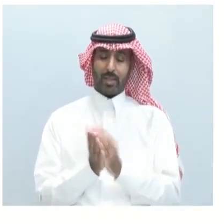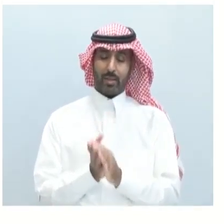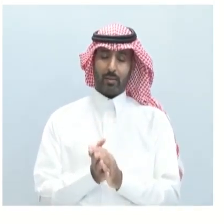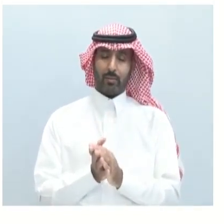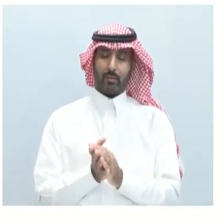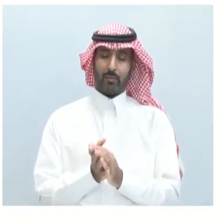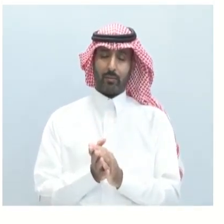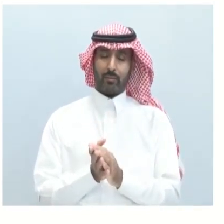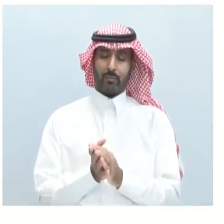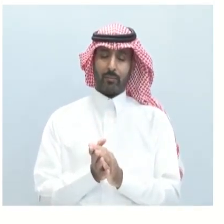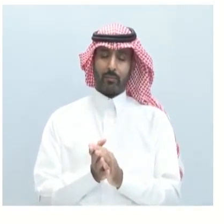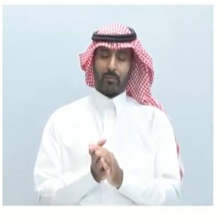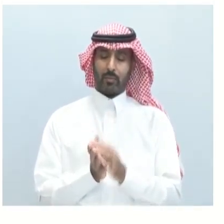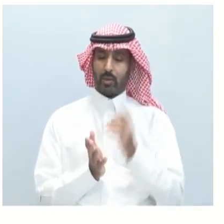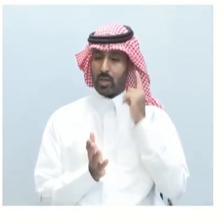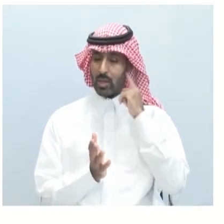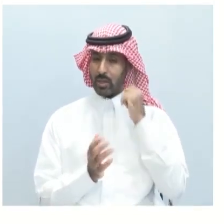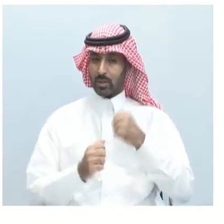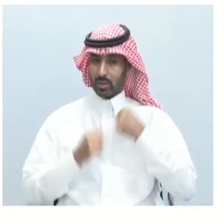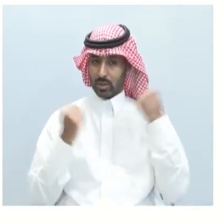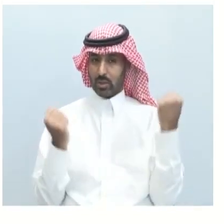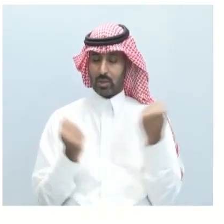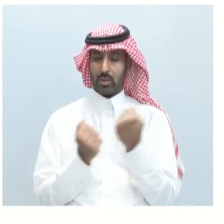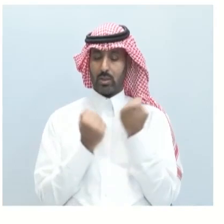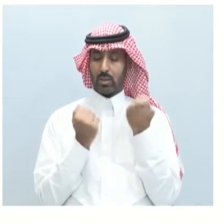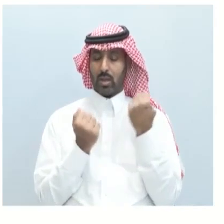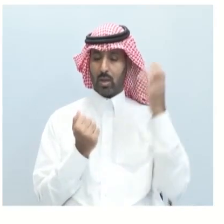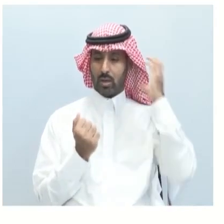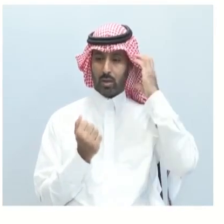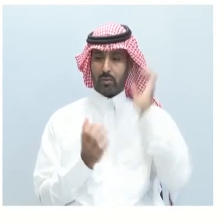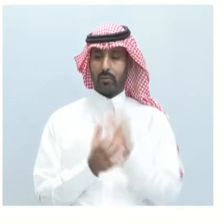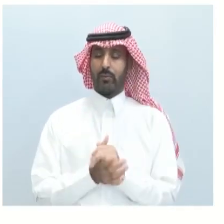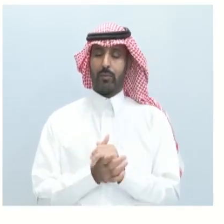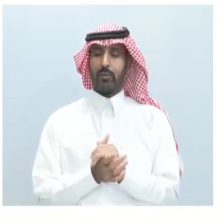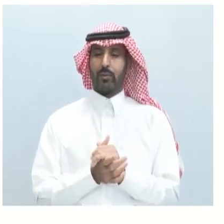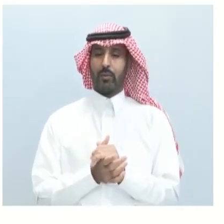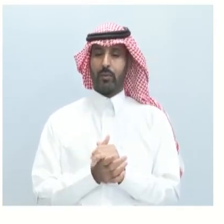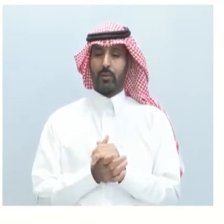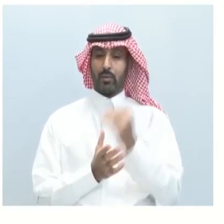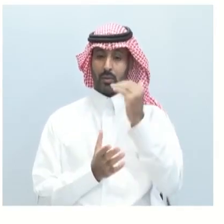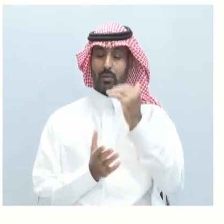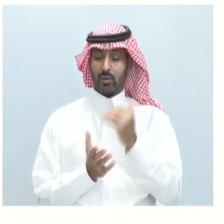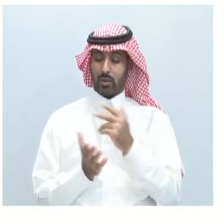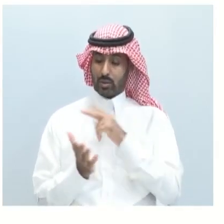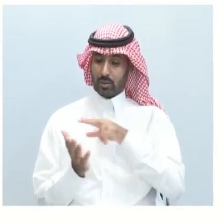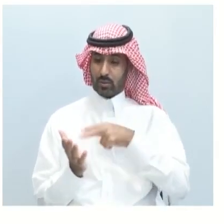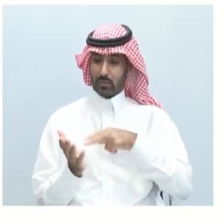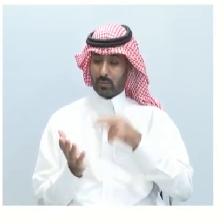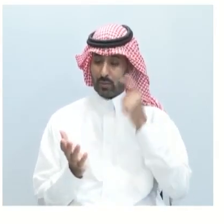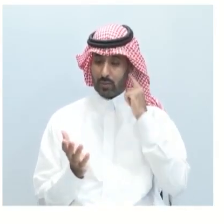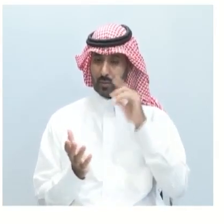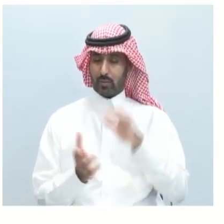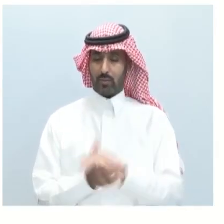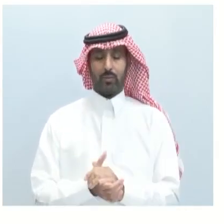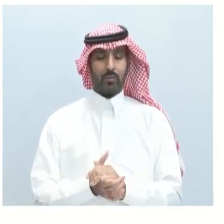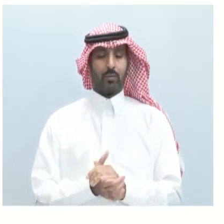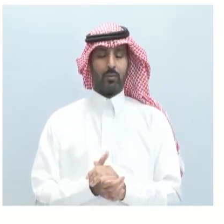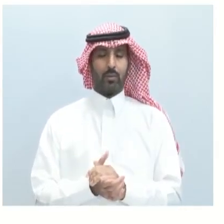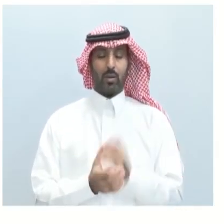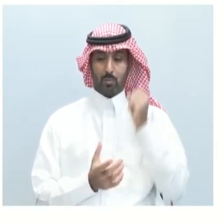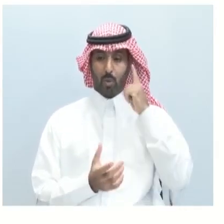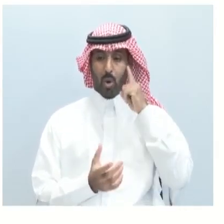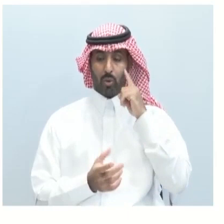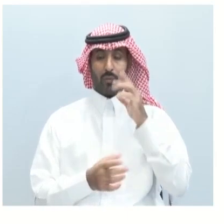number 11, we have the listening exercise. Listen to our summary about Dr. Abdullah Rabia, a